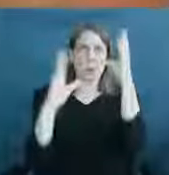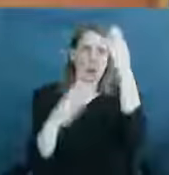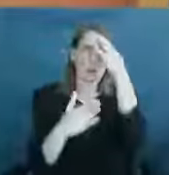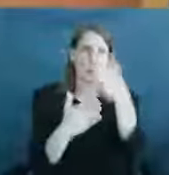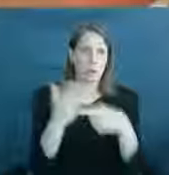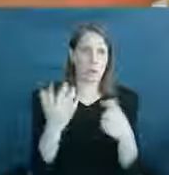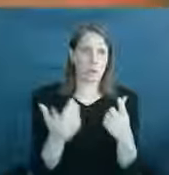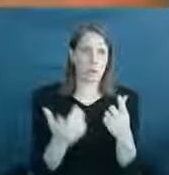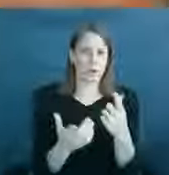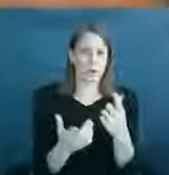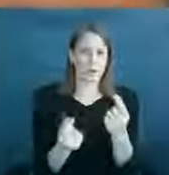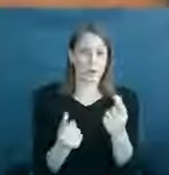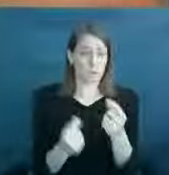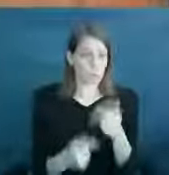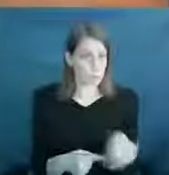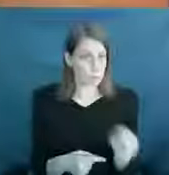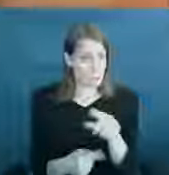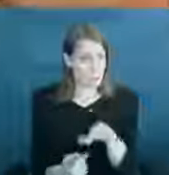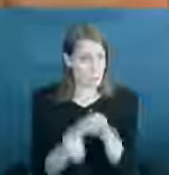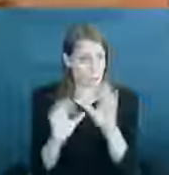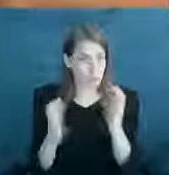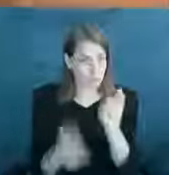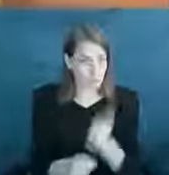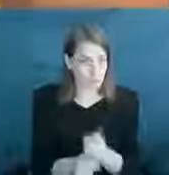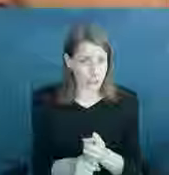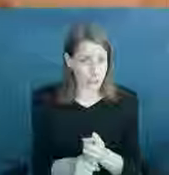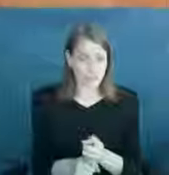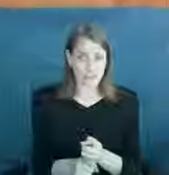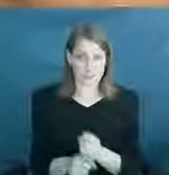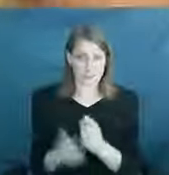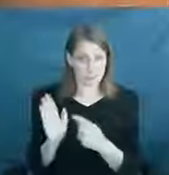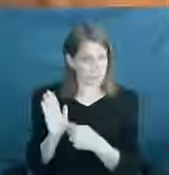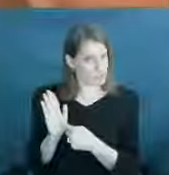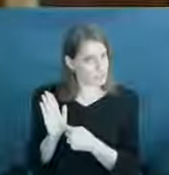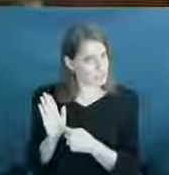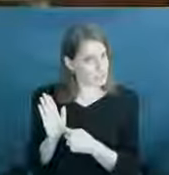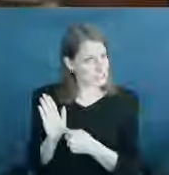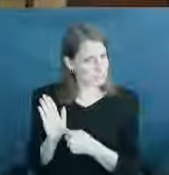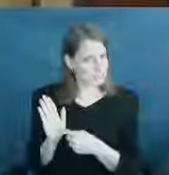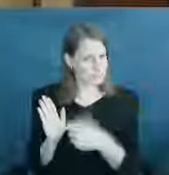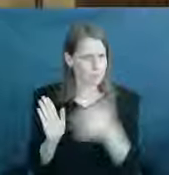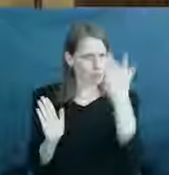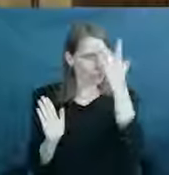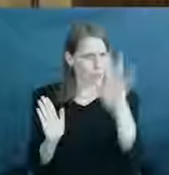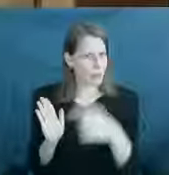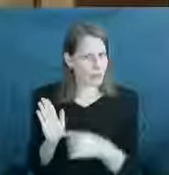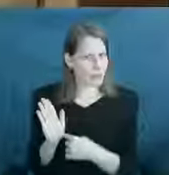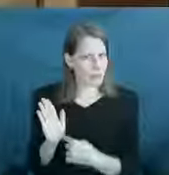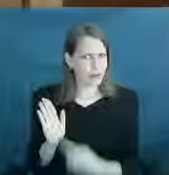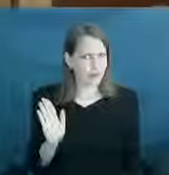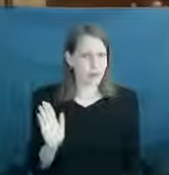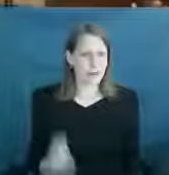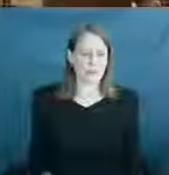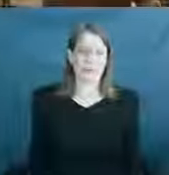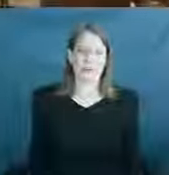impresses me about this class. I rarely see this in Year 7. You must be very special, is that right? Yeah.